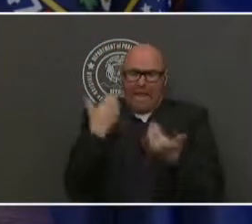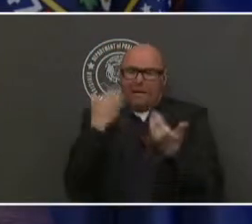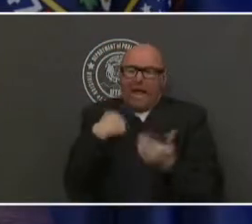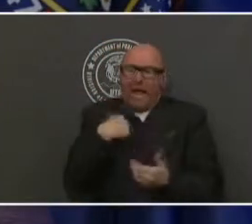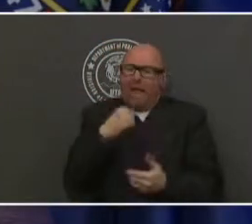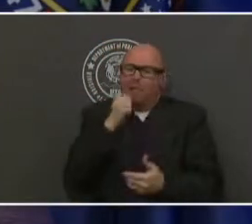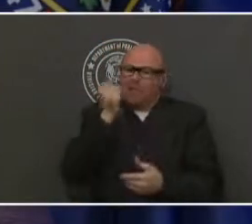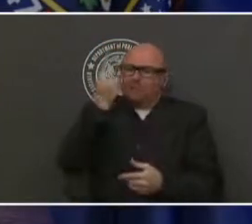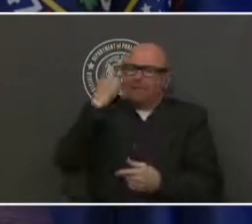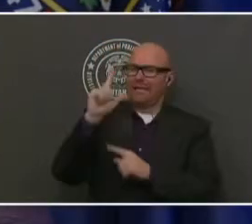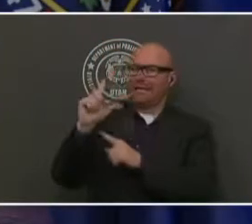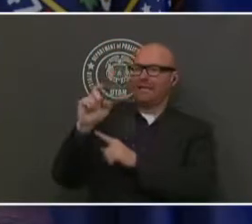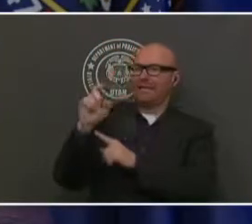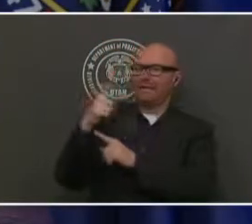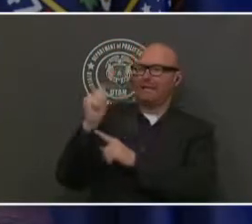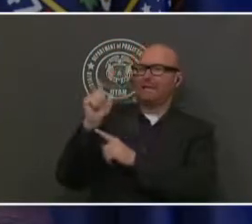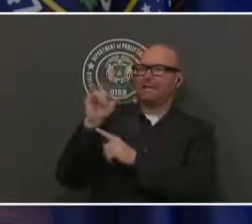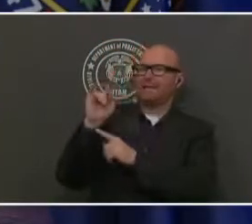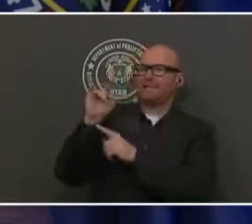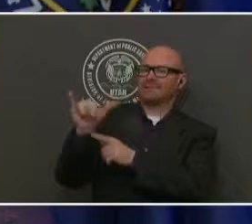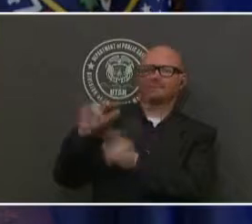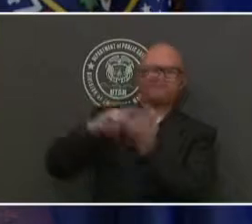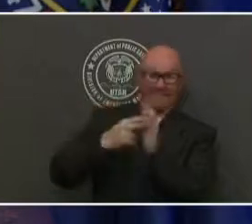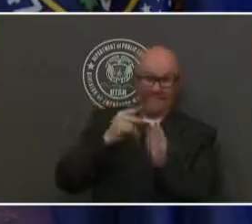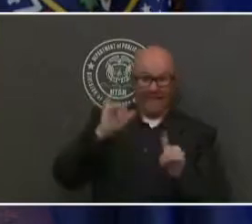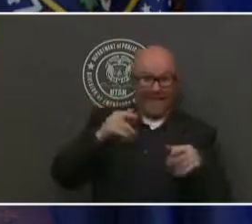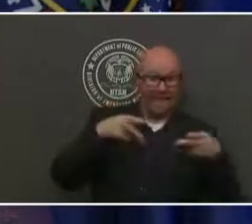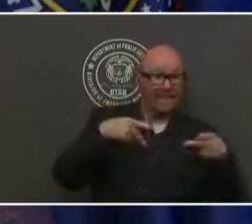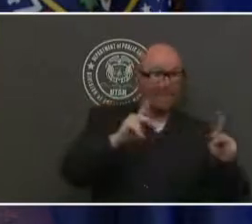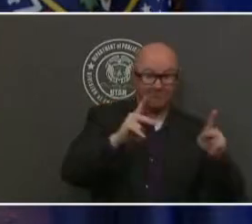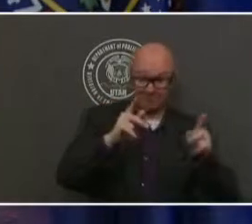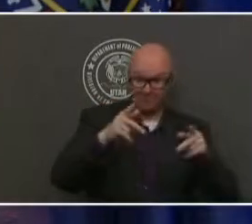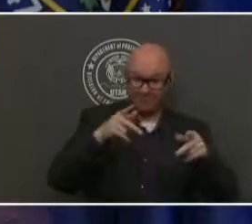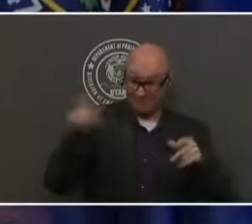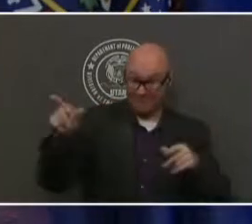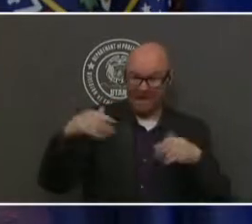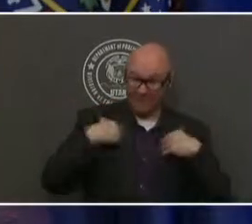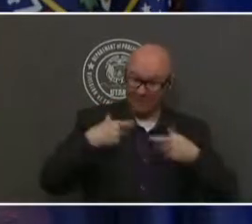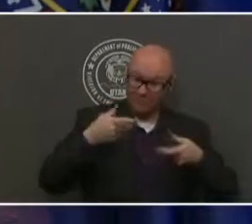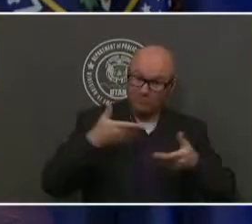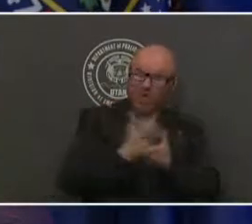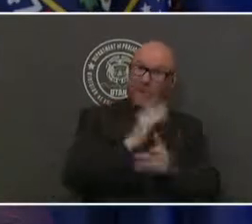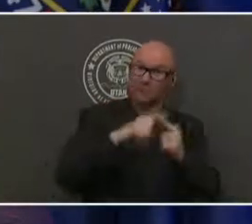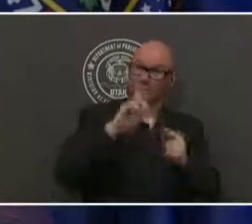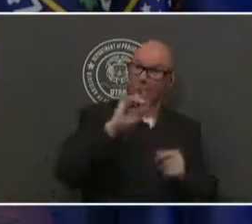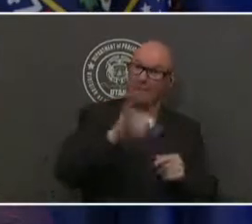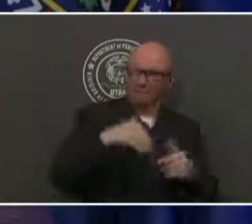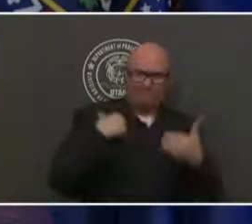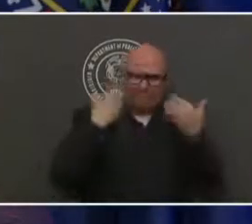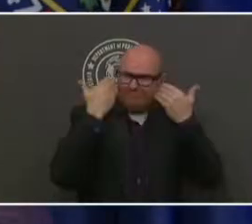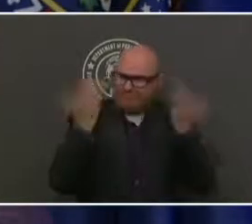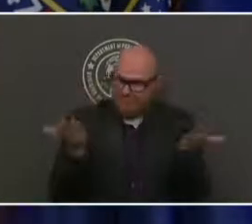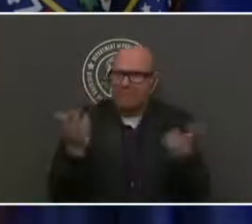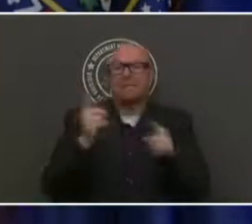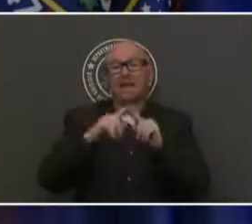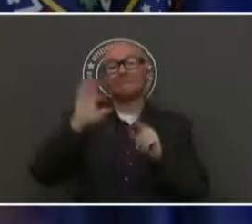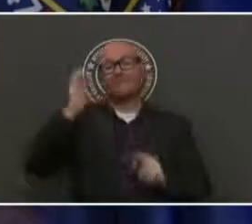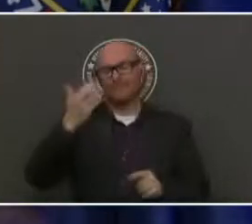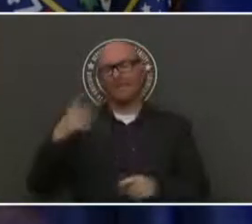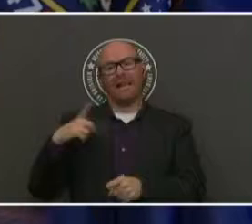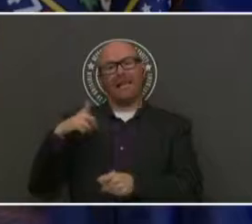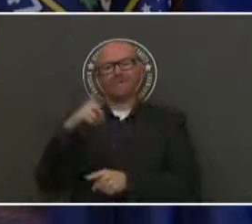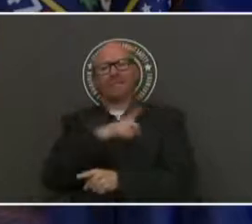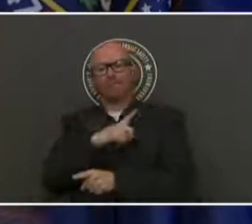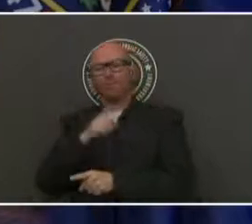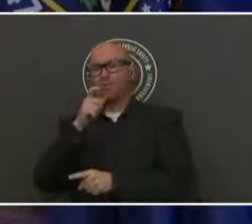that, but what I will say is that the legislature, including those who were drafting the bill, have